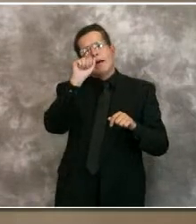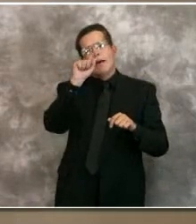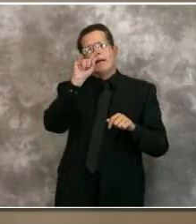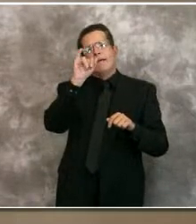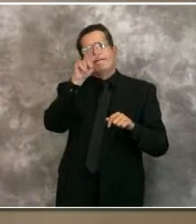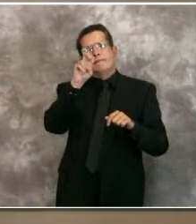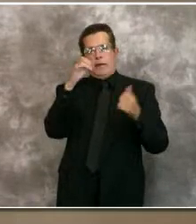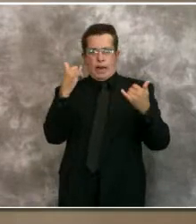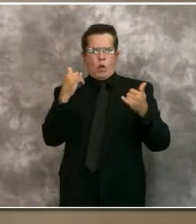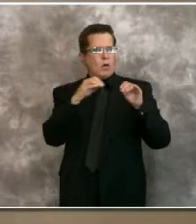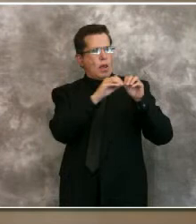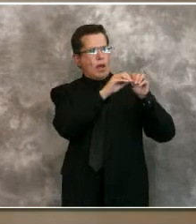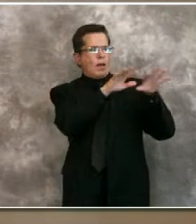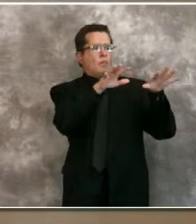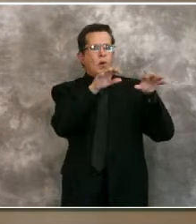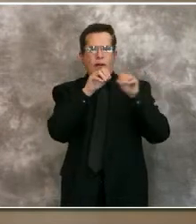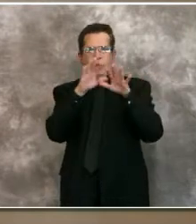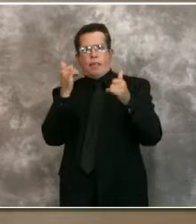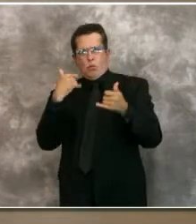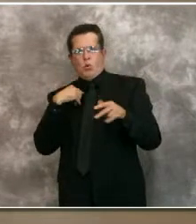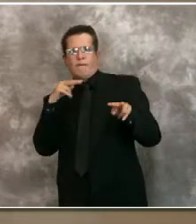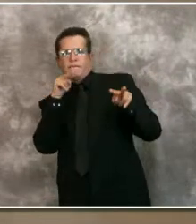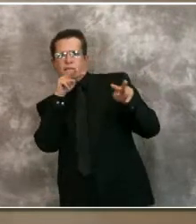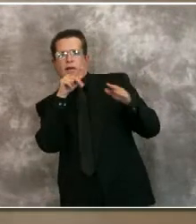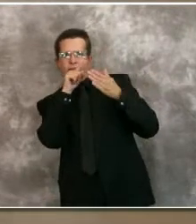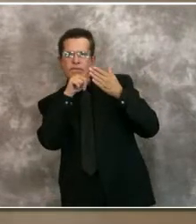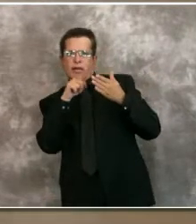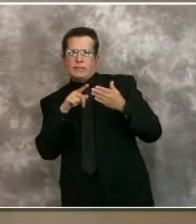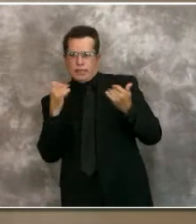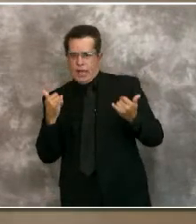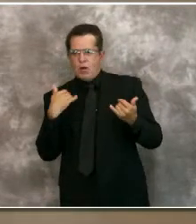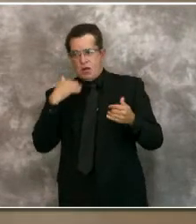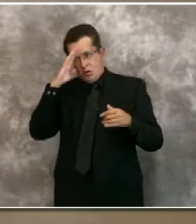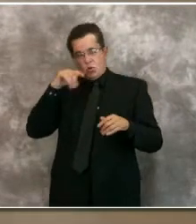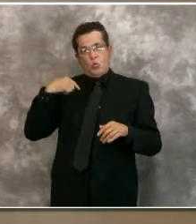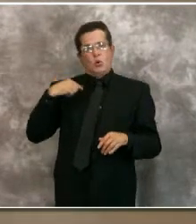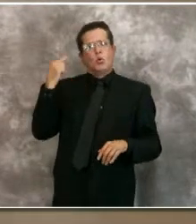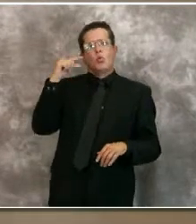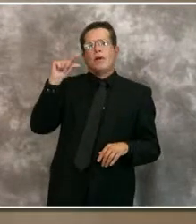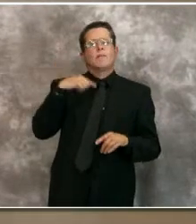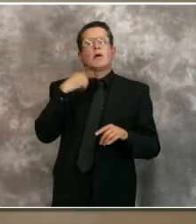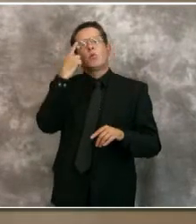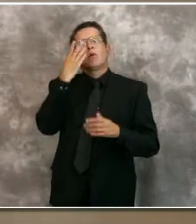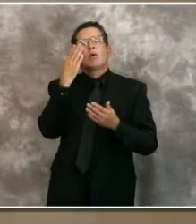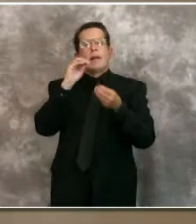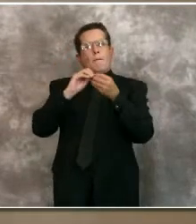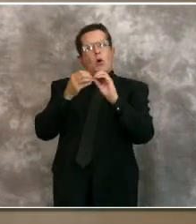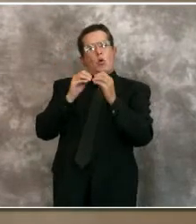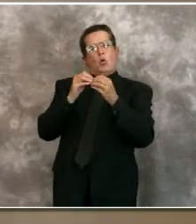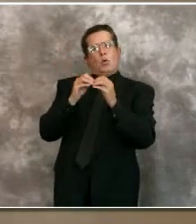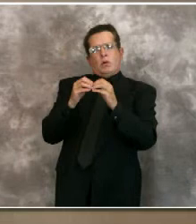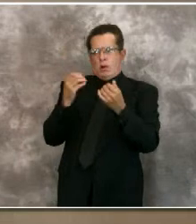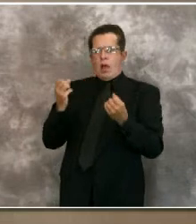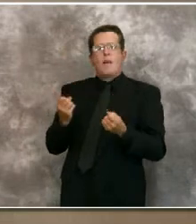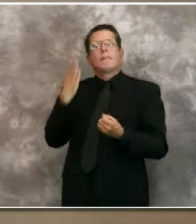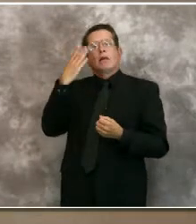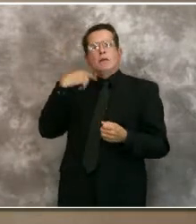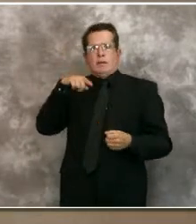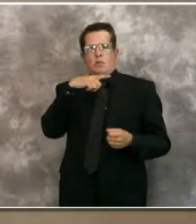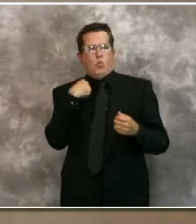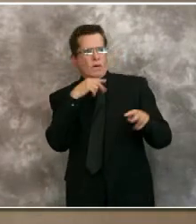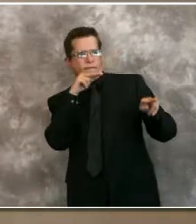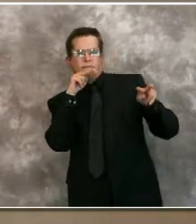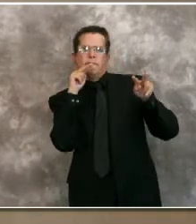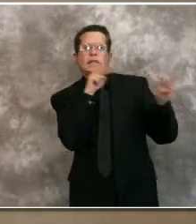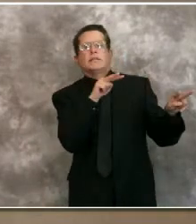community outbreaks that are under investigation right now? I know we're in the green, but I'm just kind of curious as to how many community outbreaks are under investigation right now.